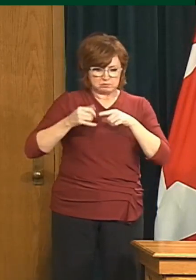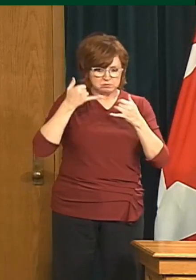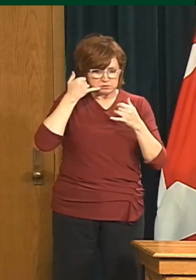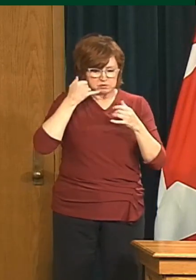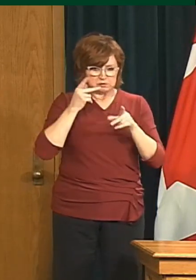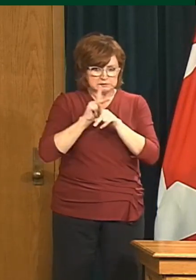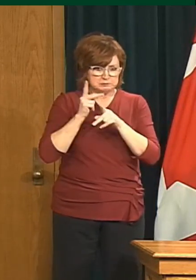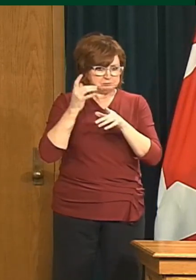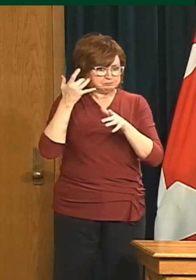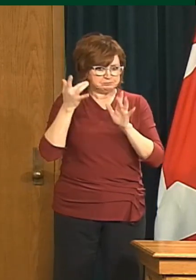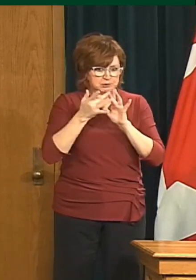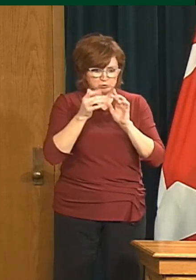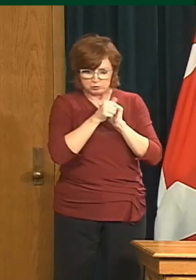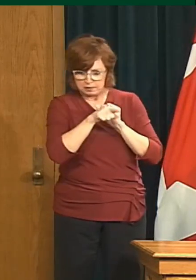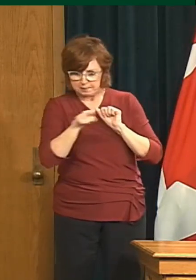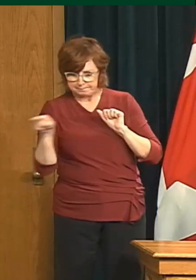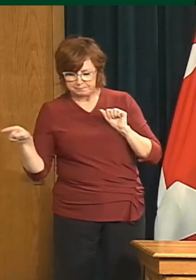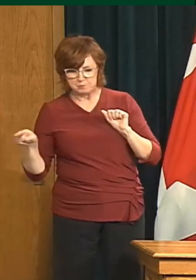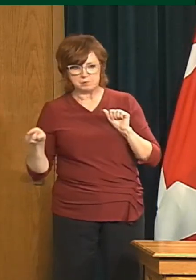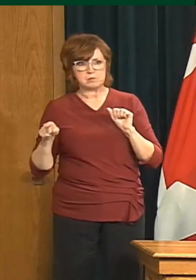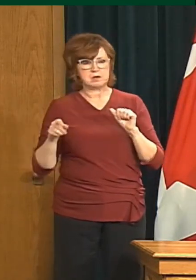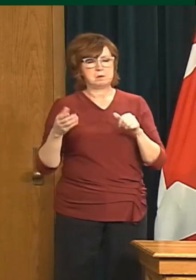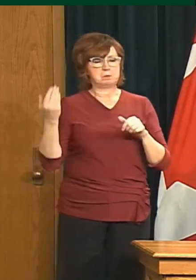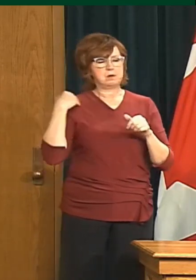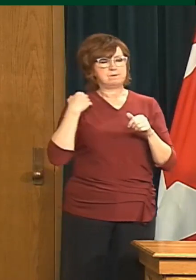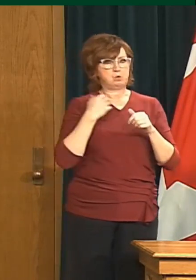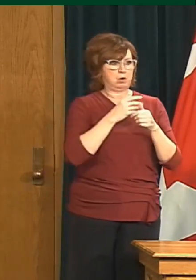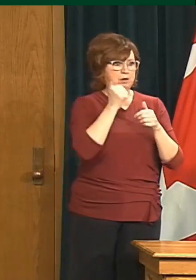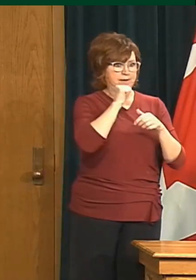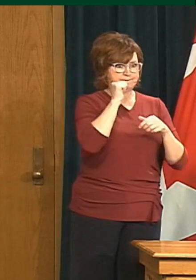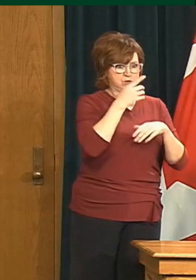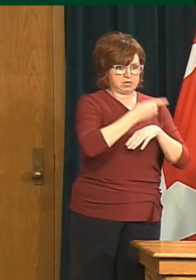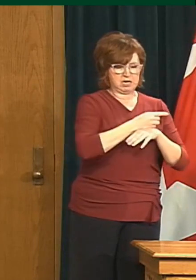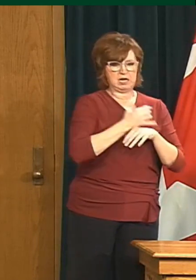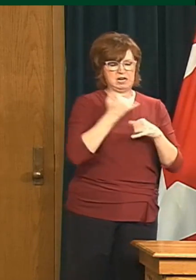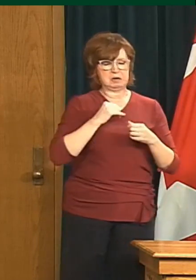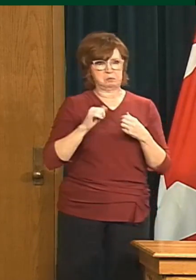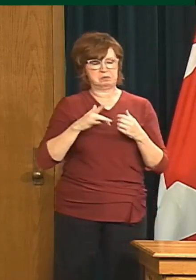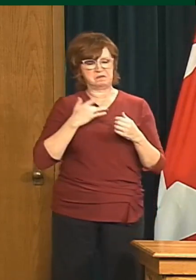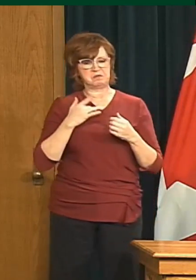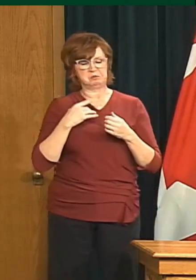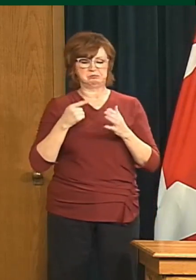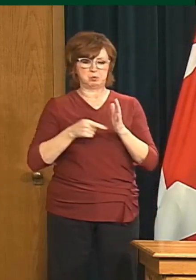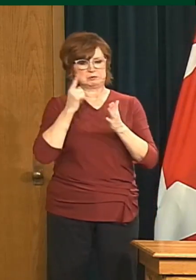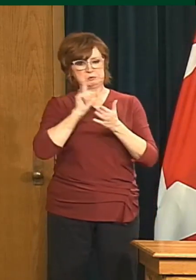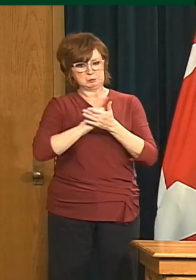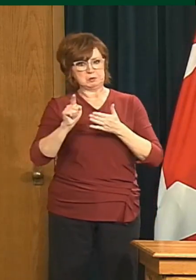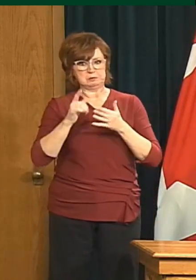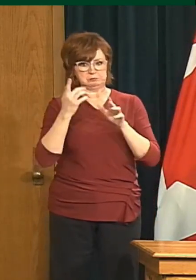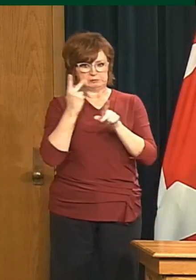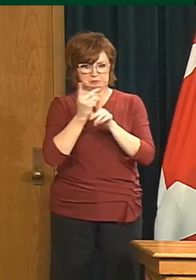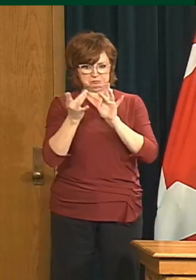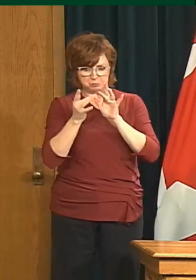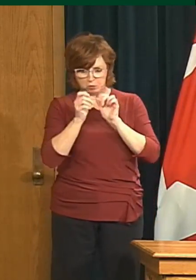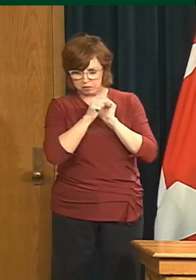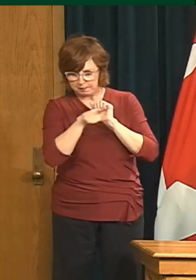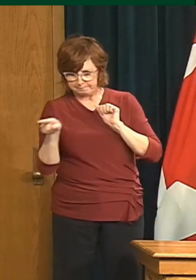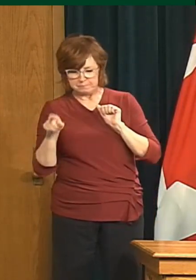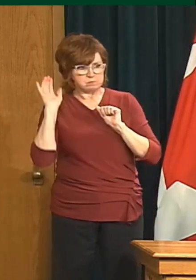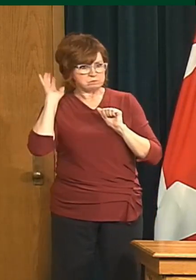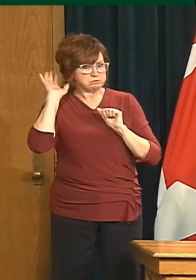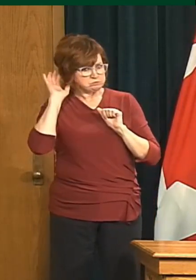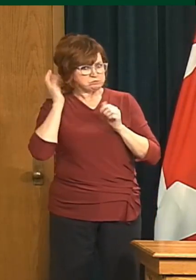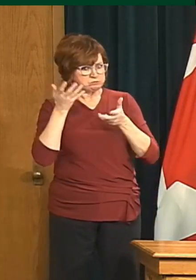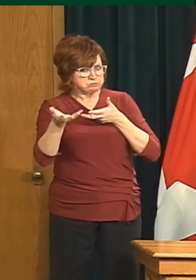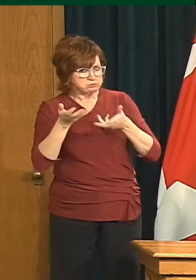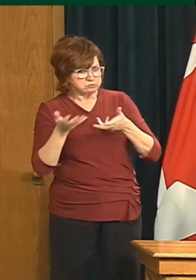time and probably reduced to weekly now. She hasn't brought that proposal forward. I know that there has been